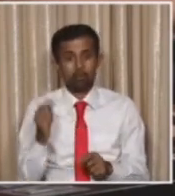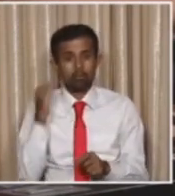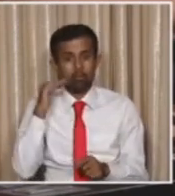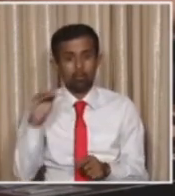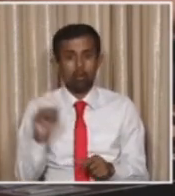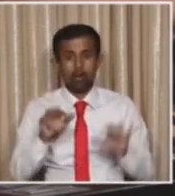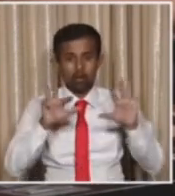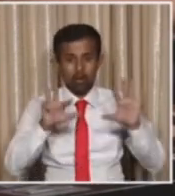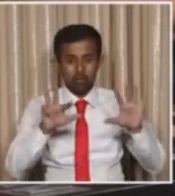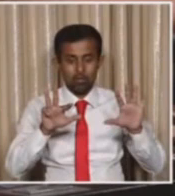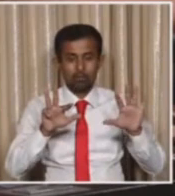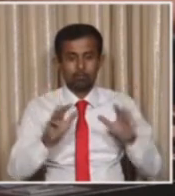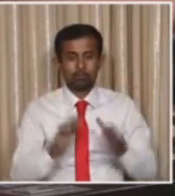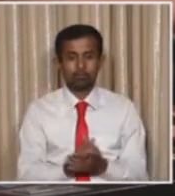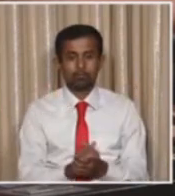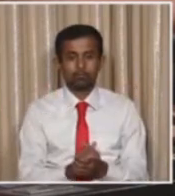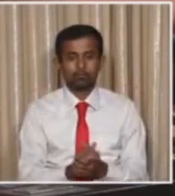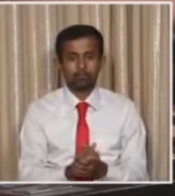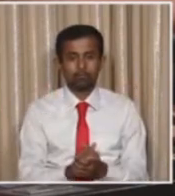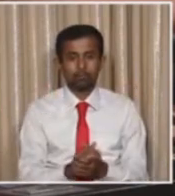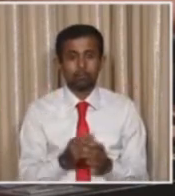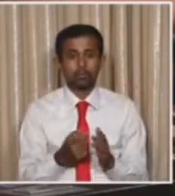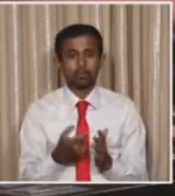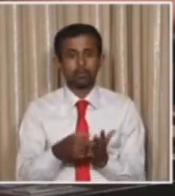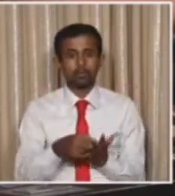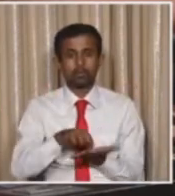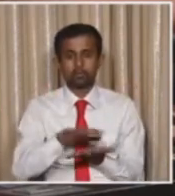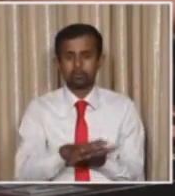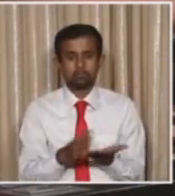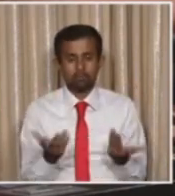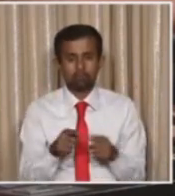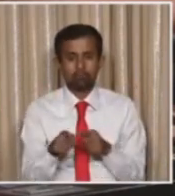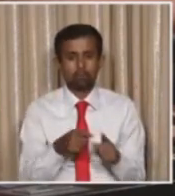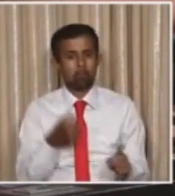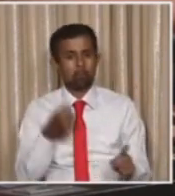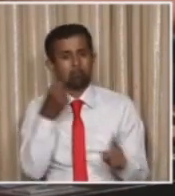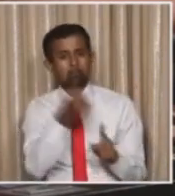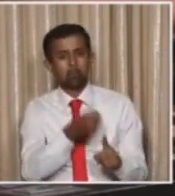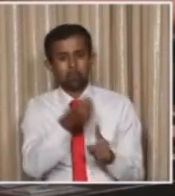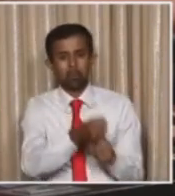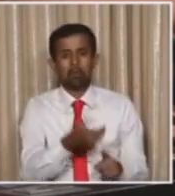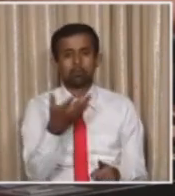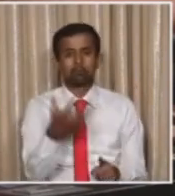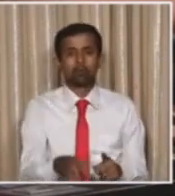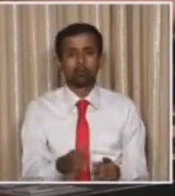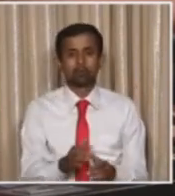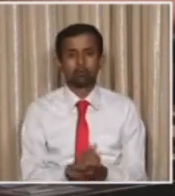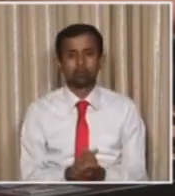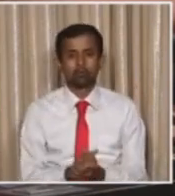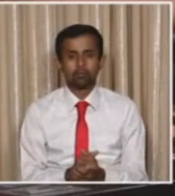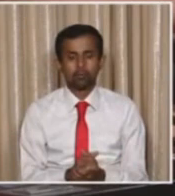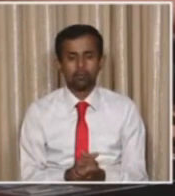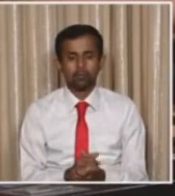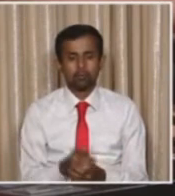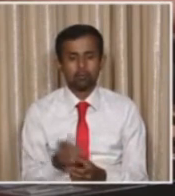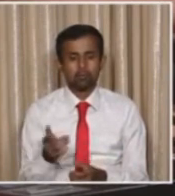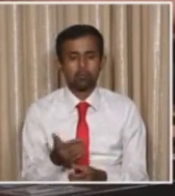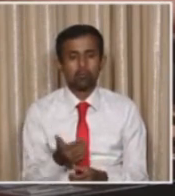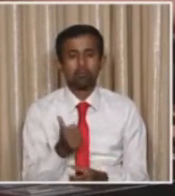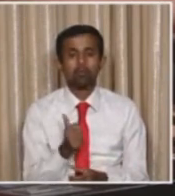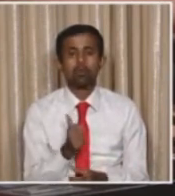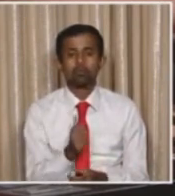unlawfully assaulted in broad daylight. Now, sir, what is more important is